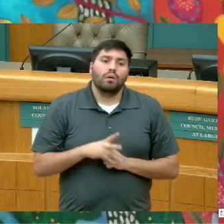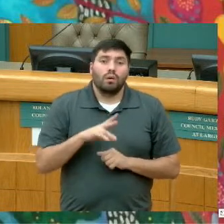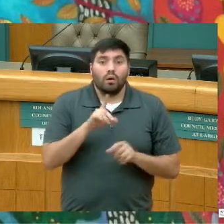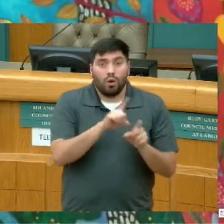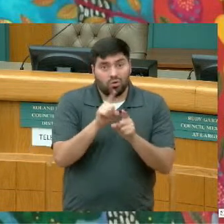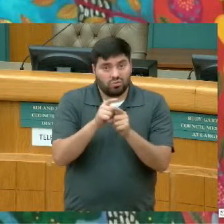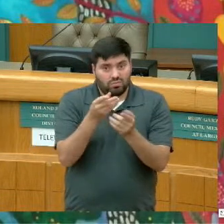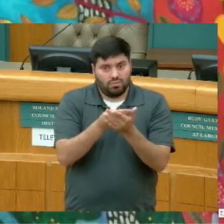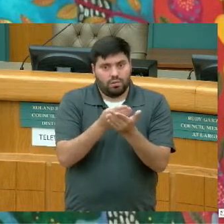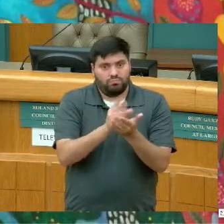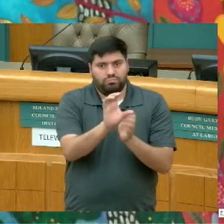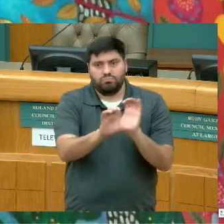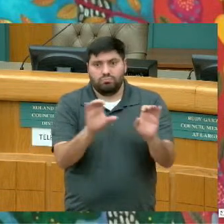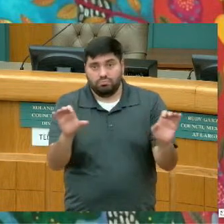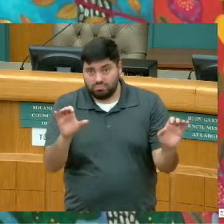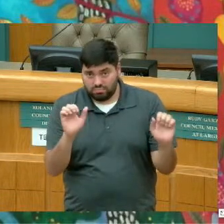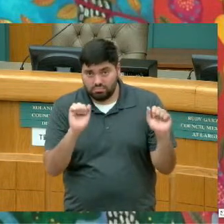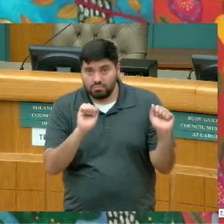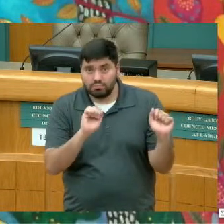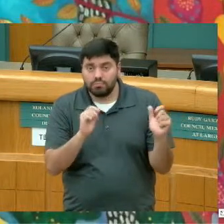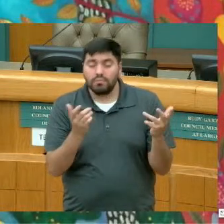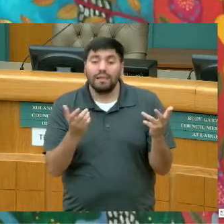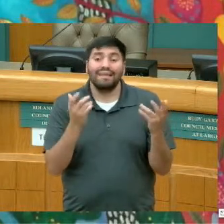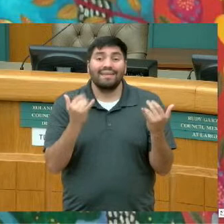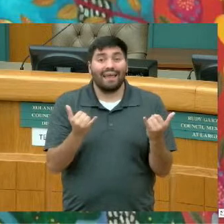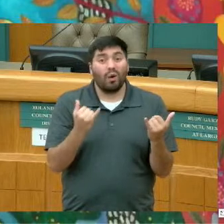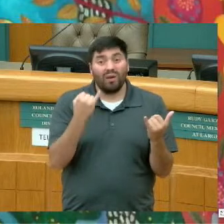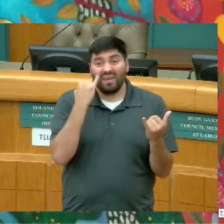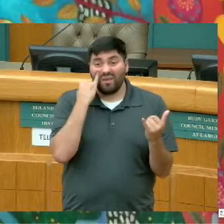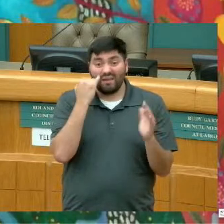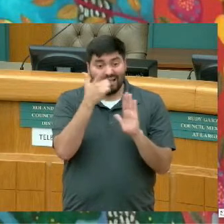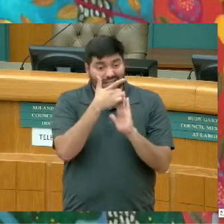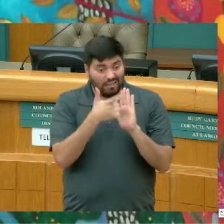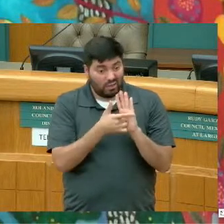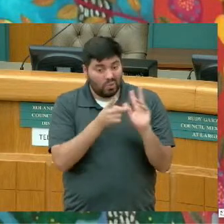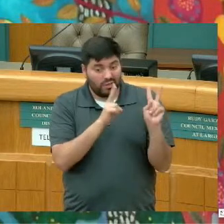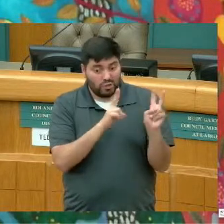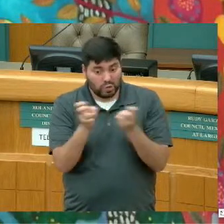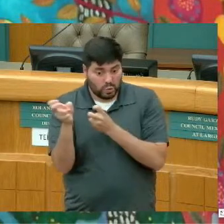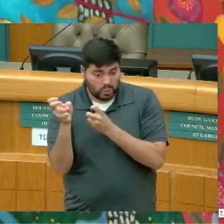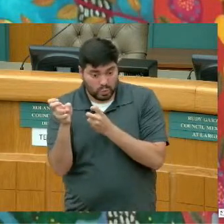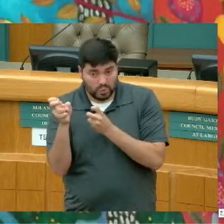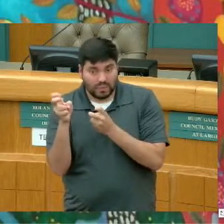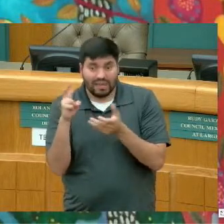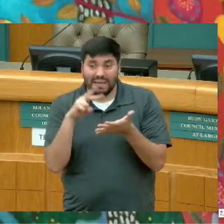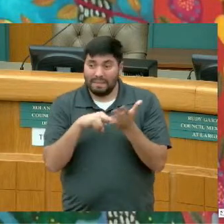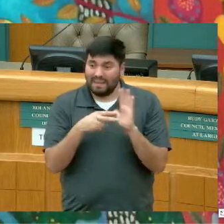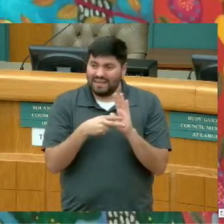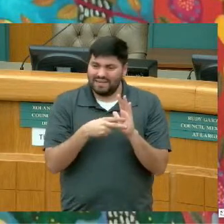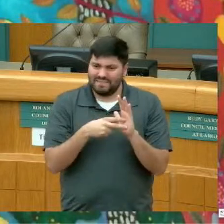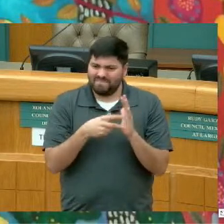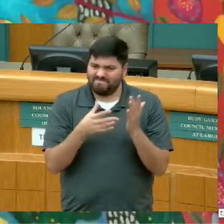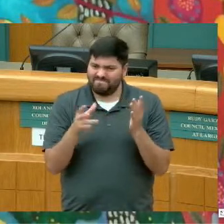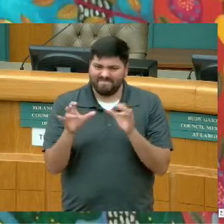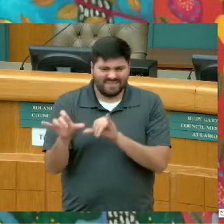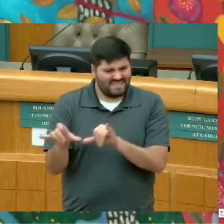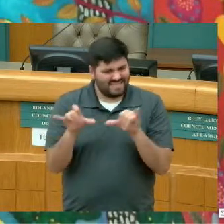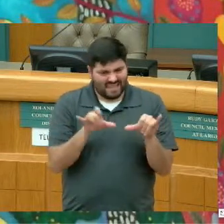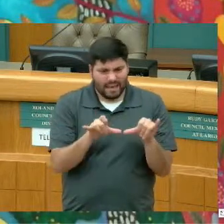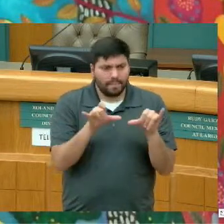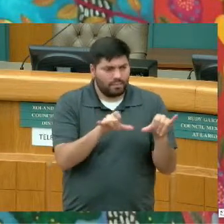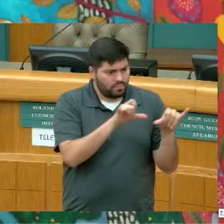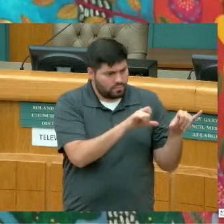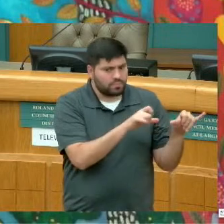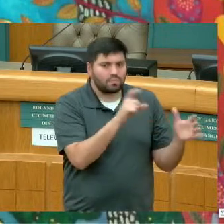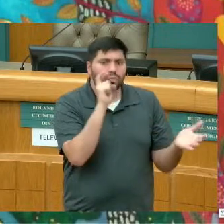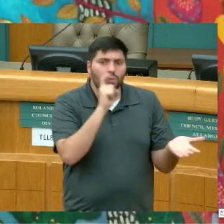dollars as a result. And anytime there's any kind of litigation that sort of has the same type of subject